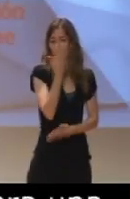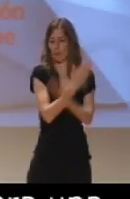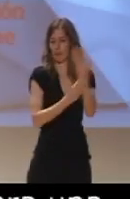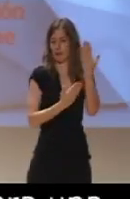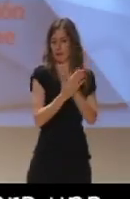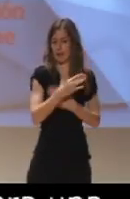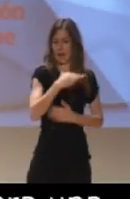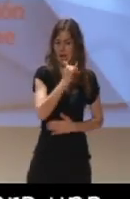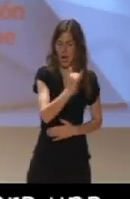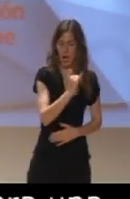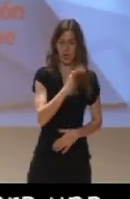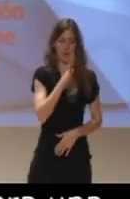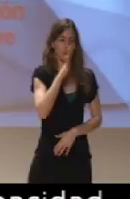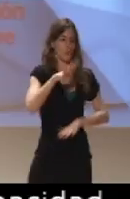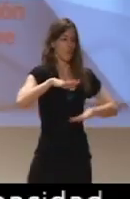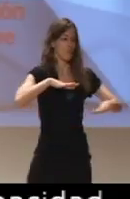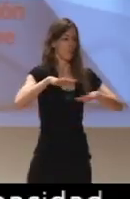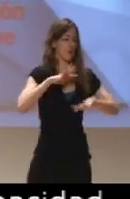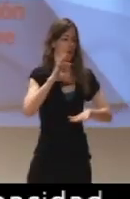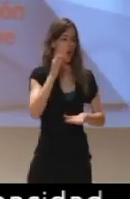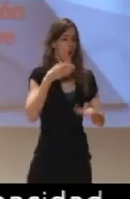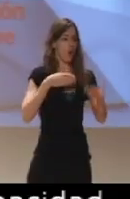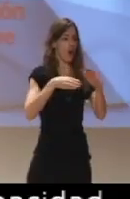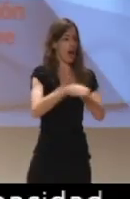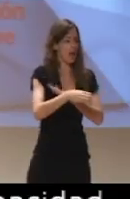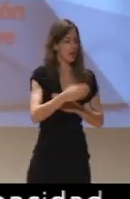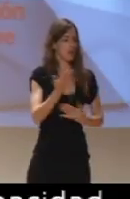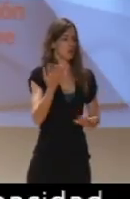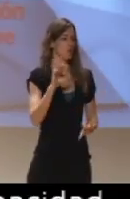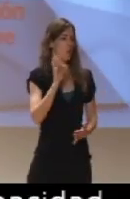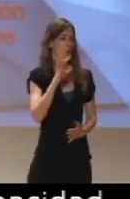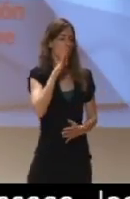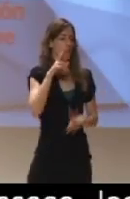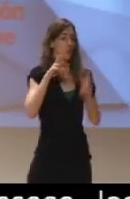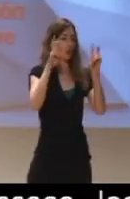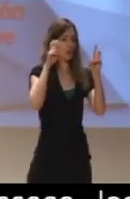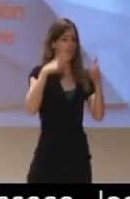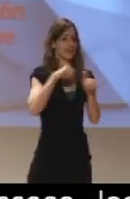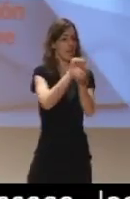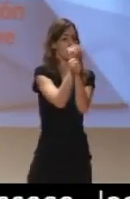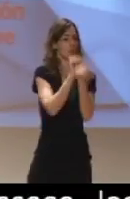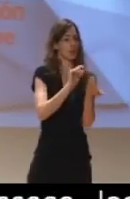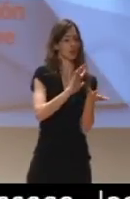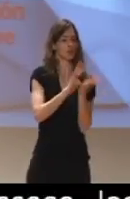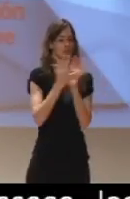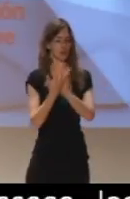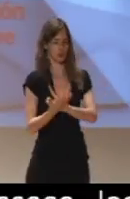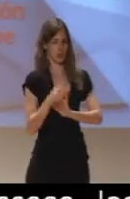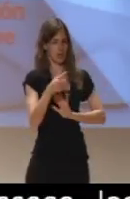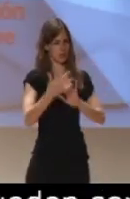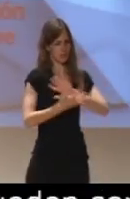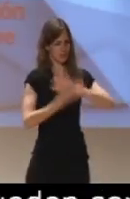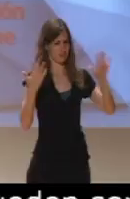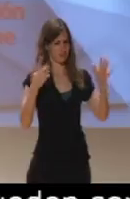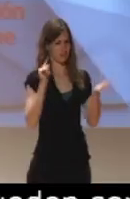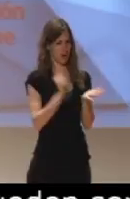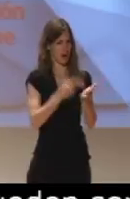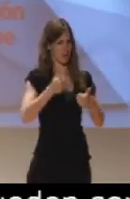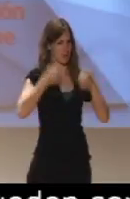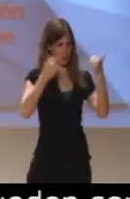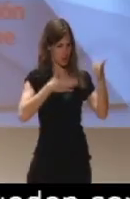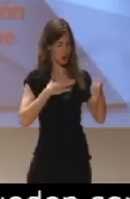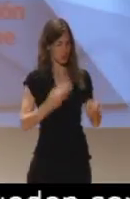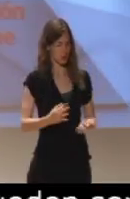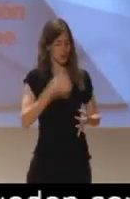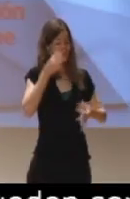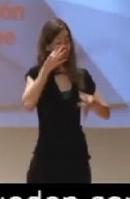interesting hypothetically. If a person has a problem with accessibility, the formats can be